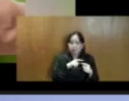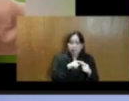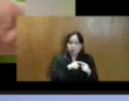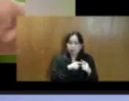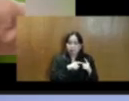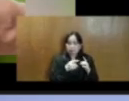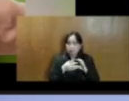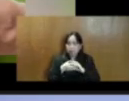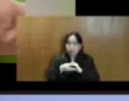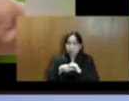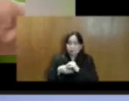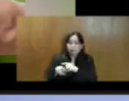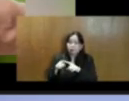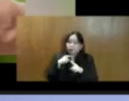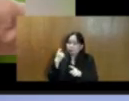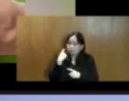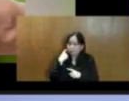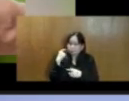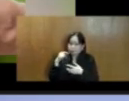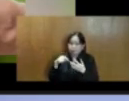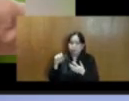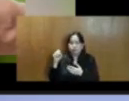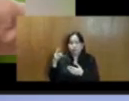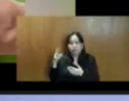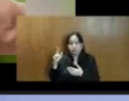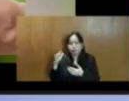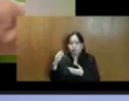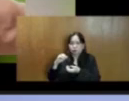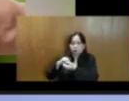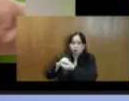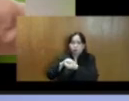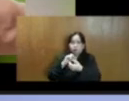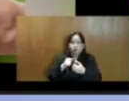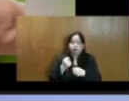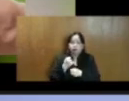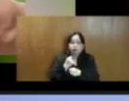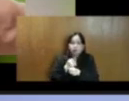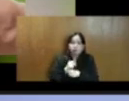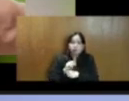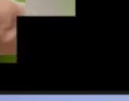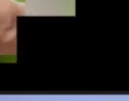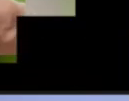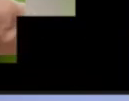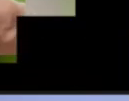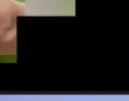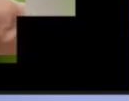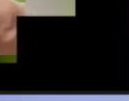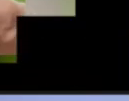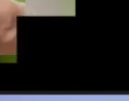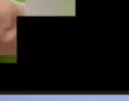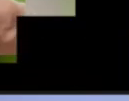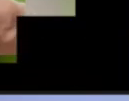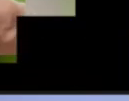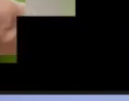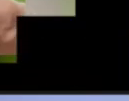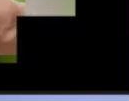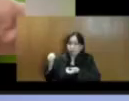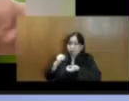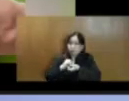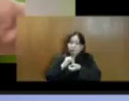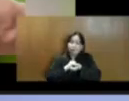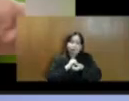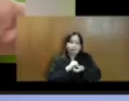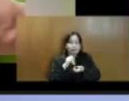by Martina and Sherwin here, we have strengthened the industry board so that we will be able to work with them in terms of all of